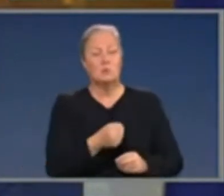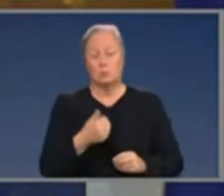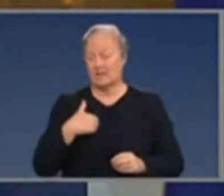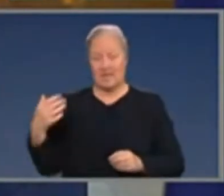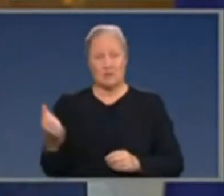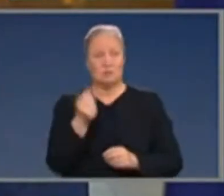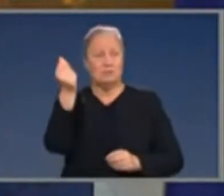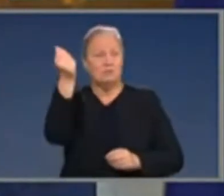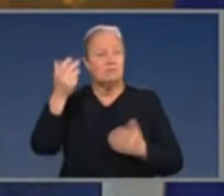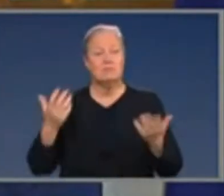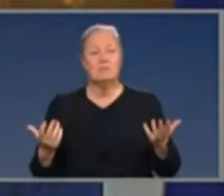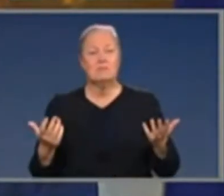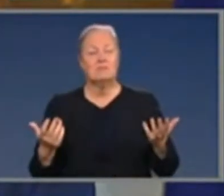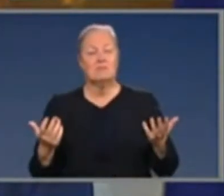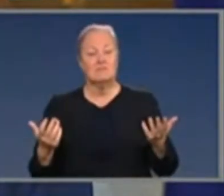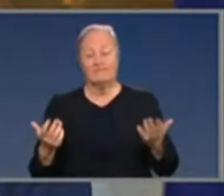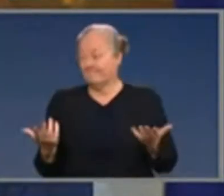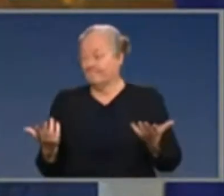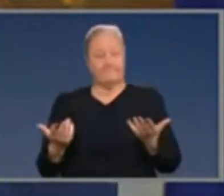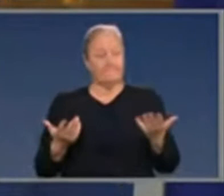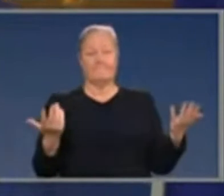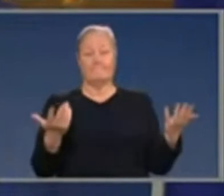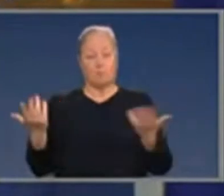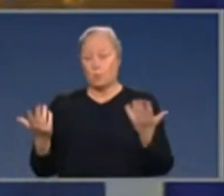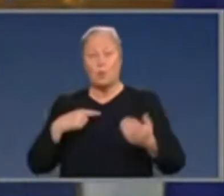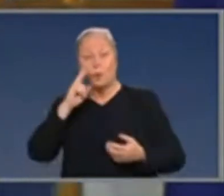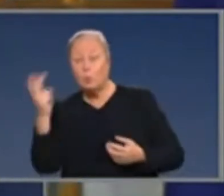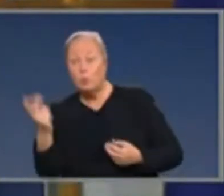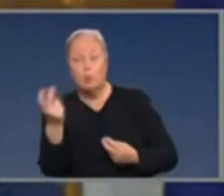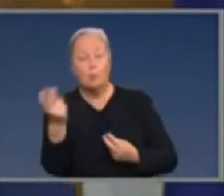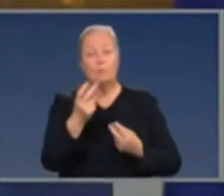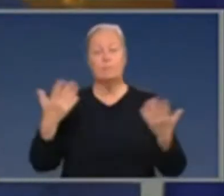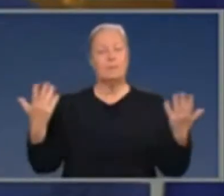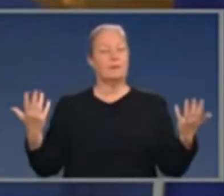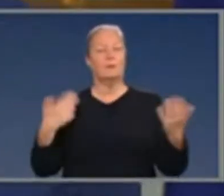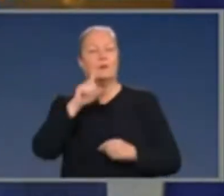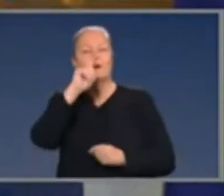in a context where there essentially were no spare staff in Victoria because of the number of